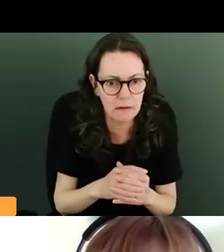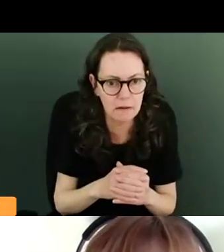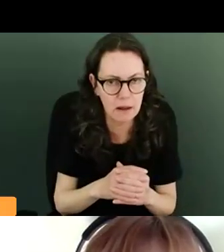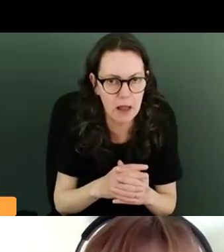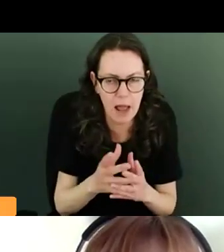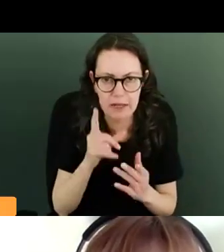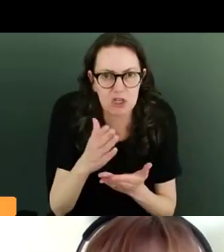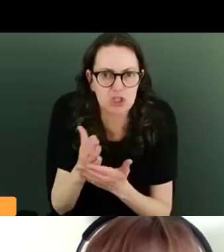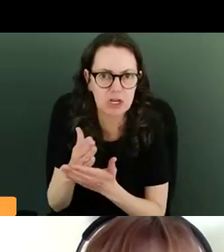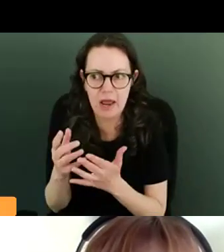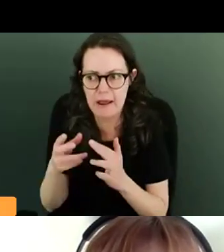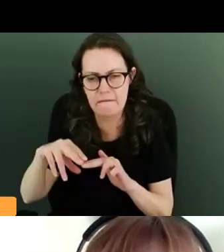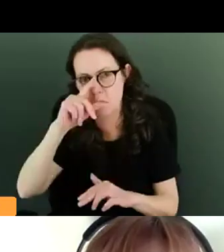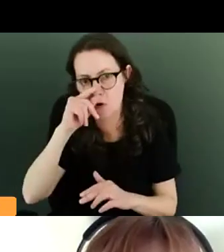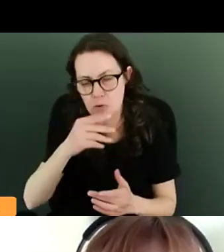possible.